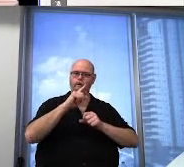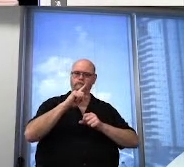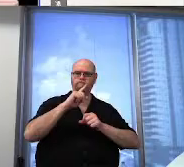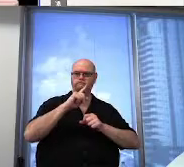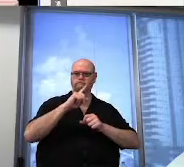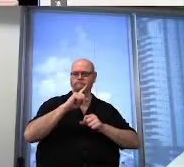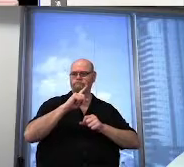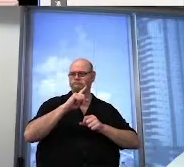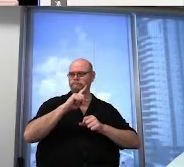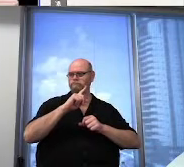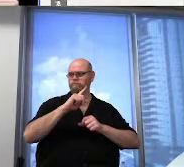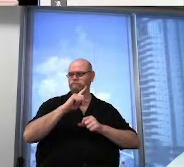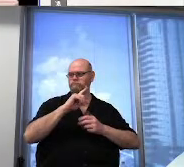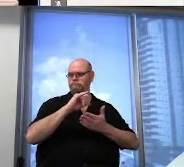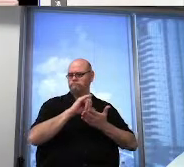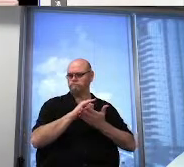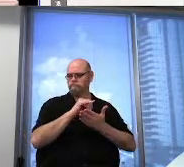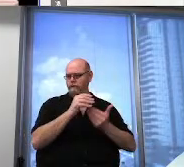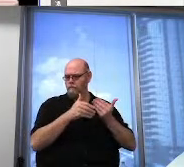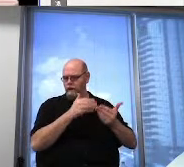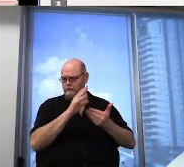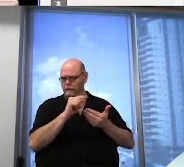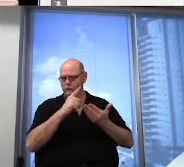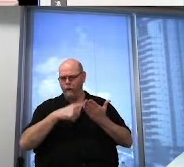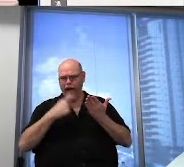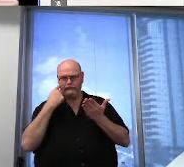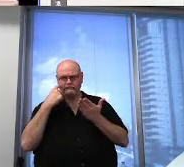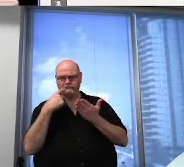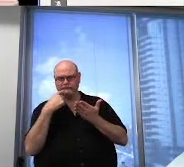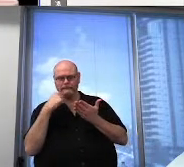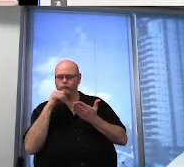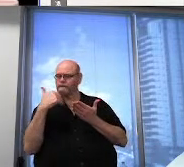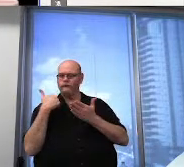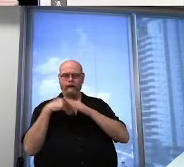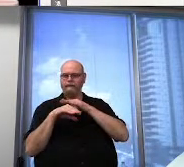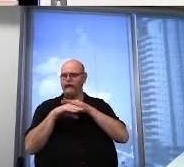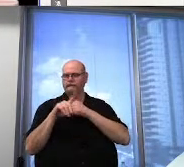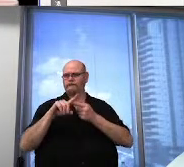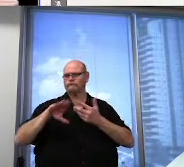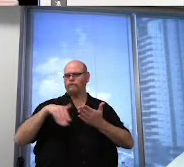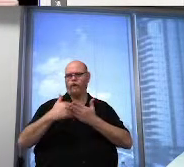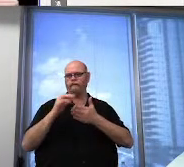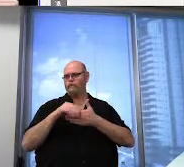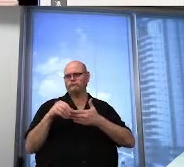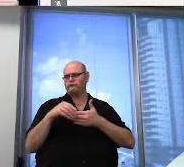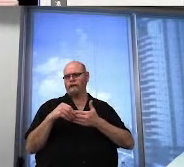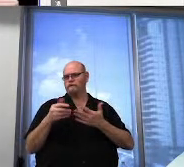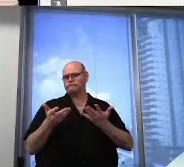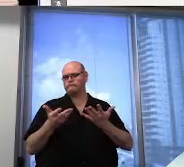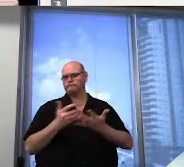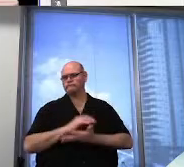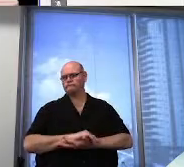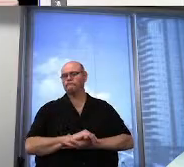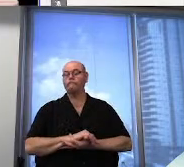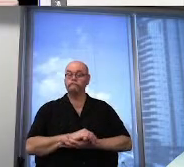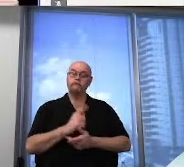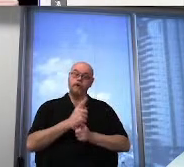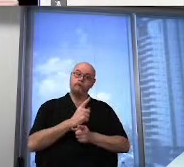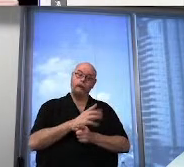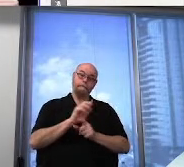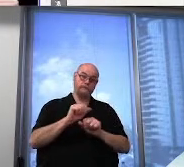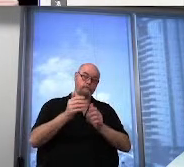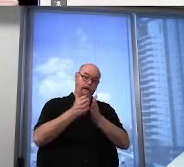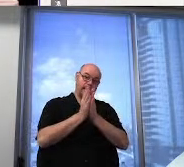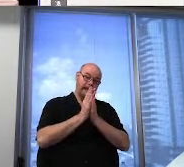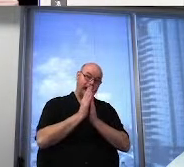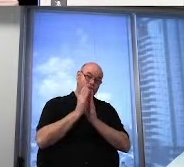The challenge we'll continue facing is what I just made reference to, in which we do not have access to all the dollars. Right,